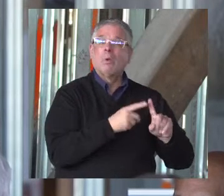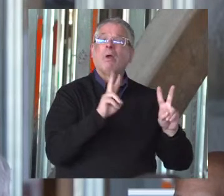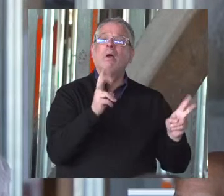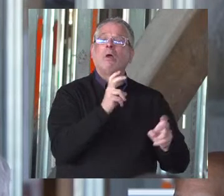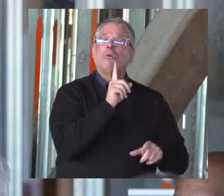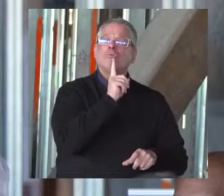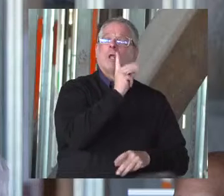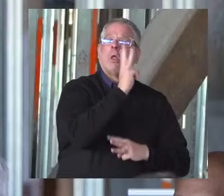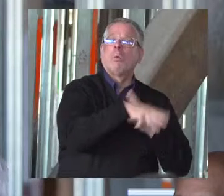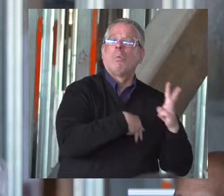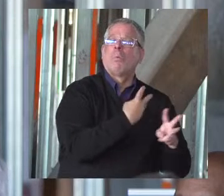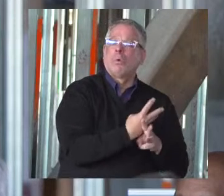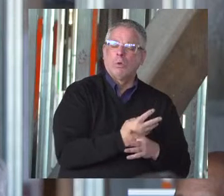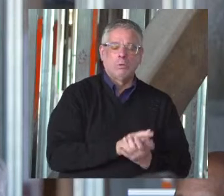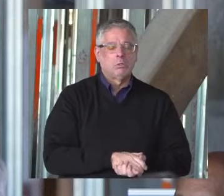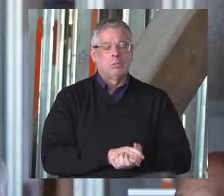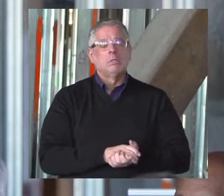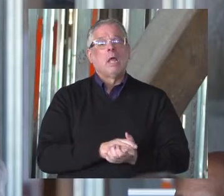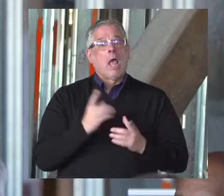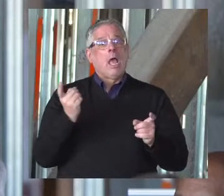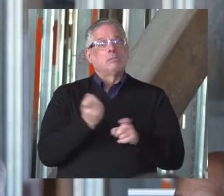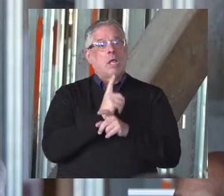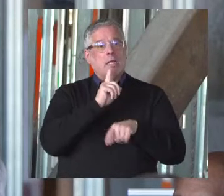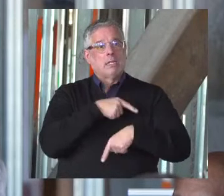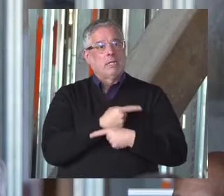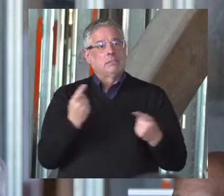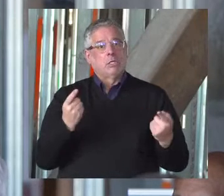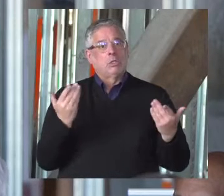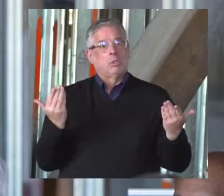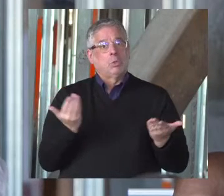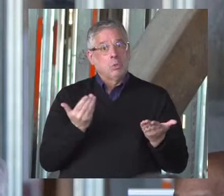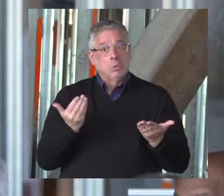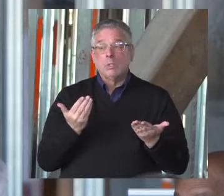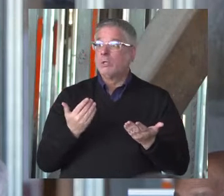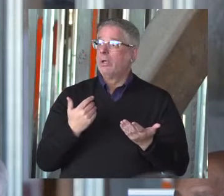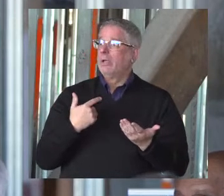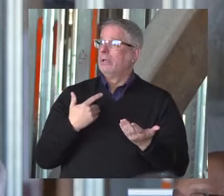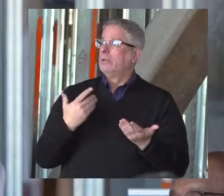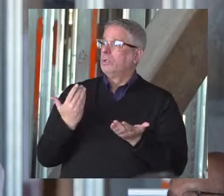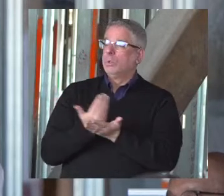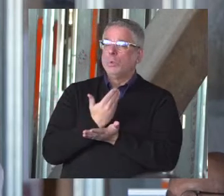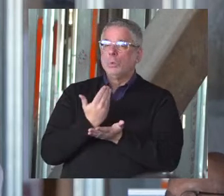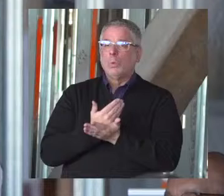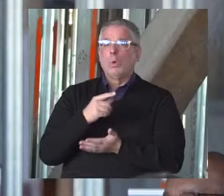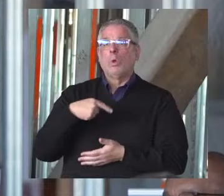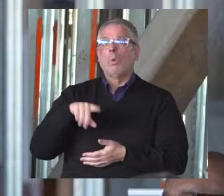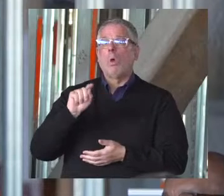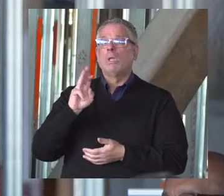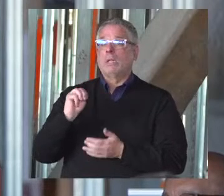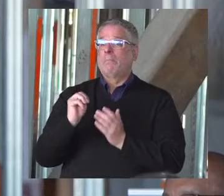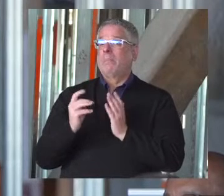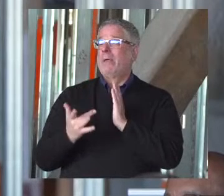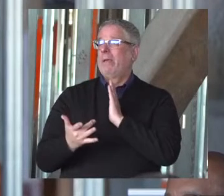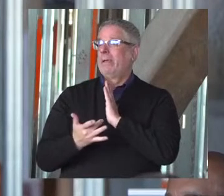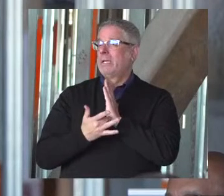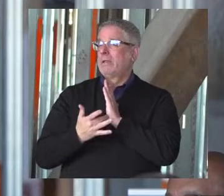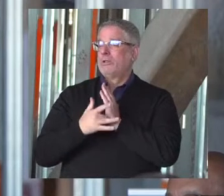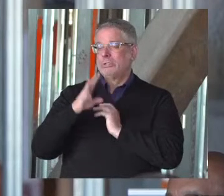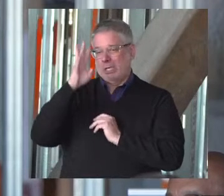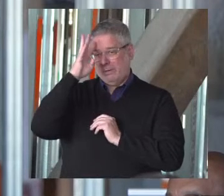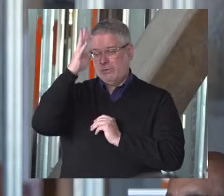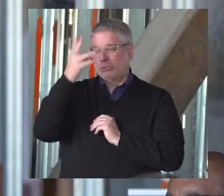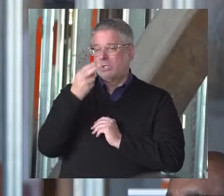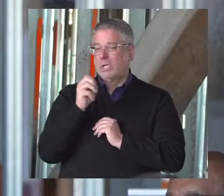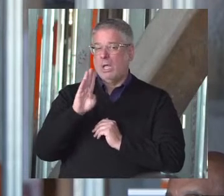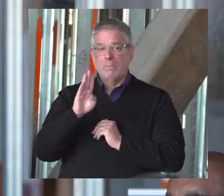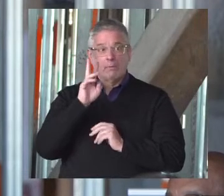while today I certainly celebrate the announcement of this new space and the establishment of the Quantum Innovation Hub, I recognize, as you probably